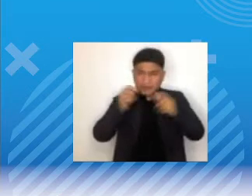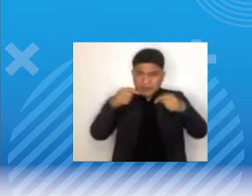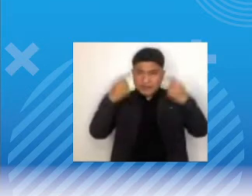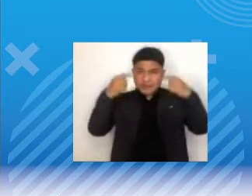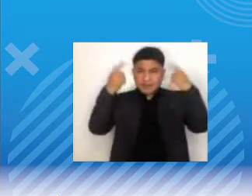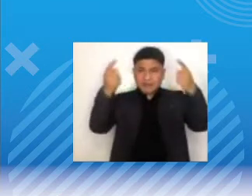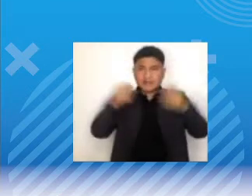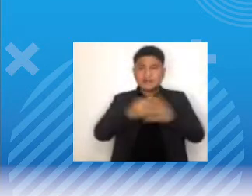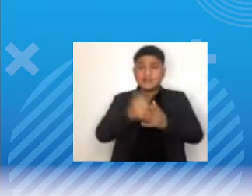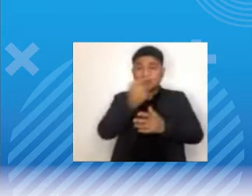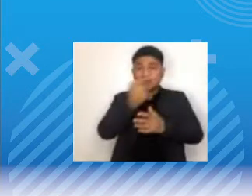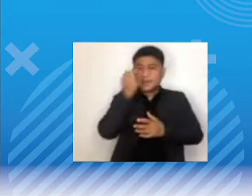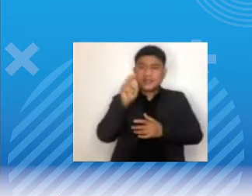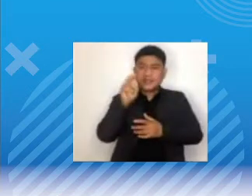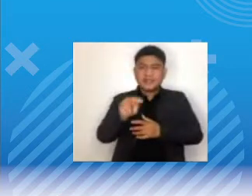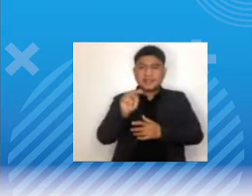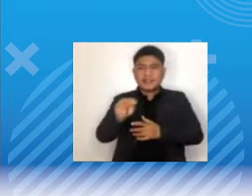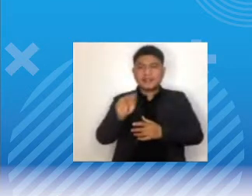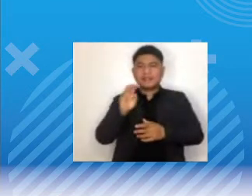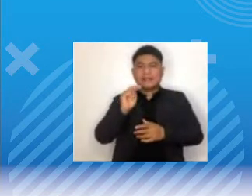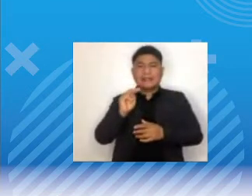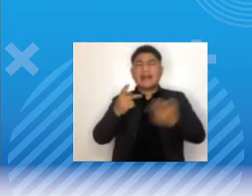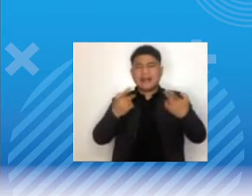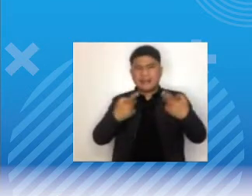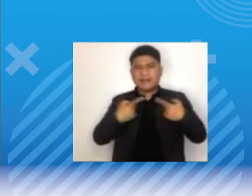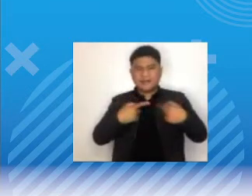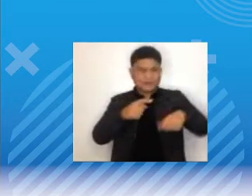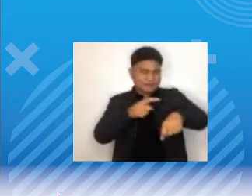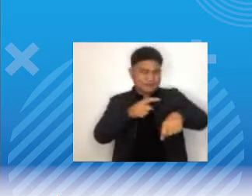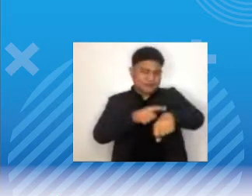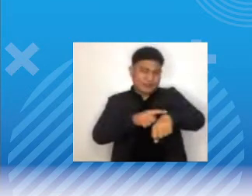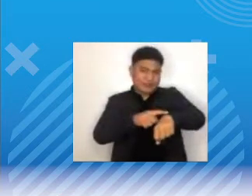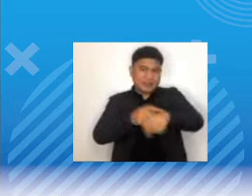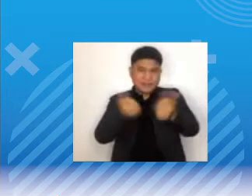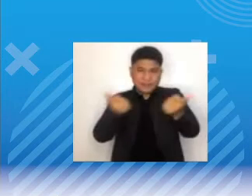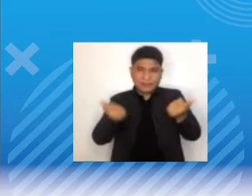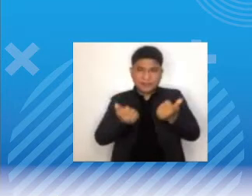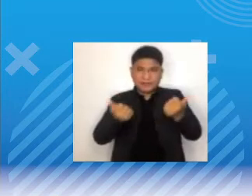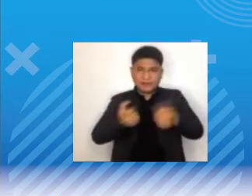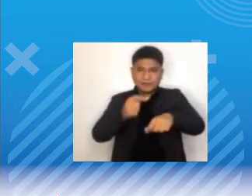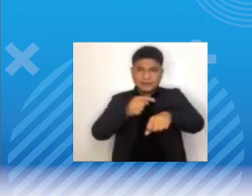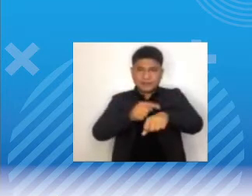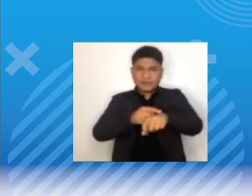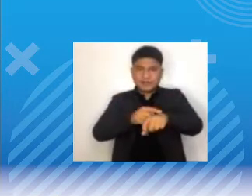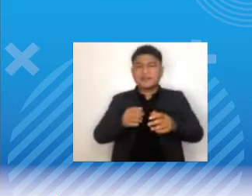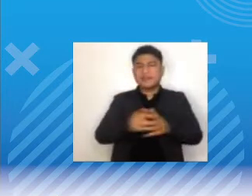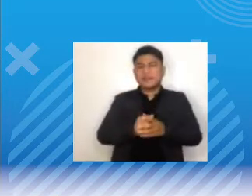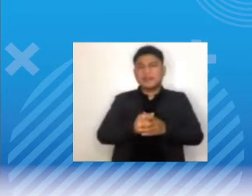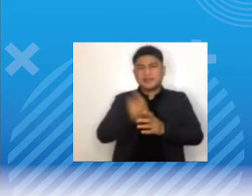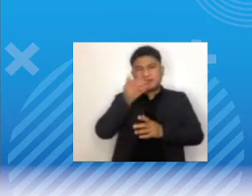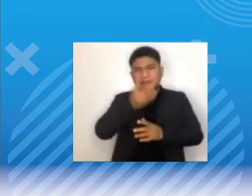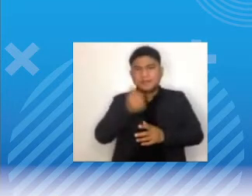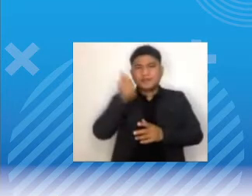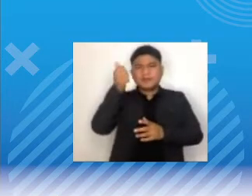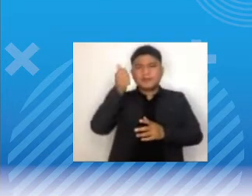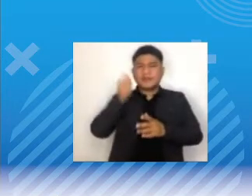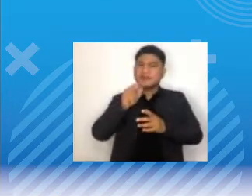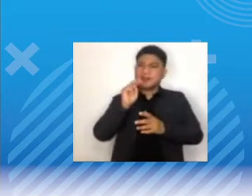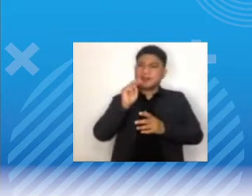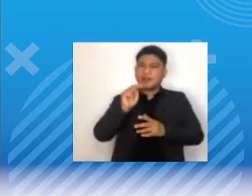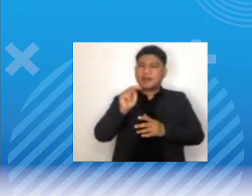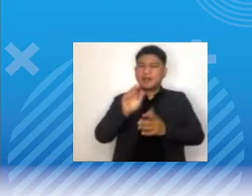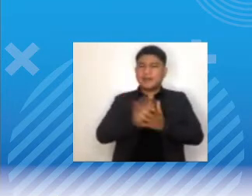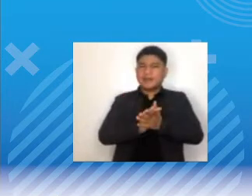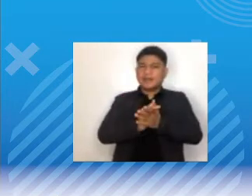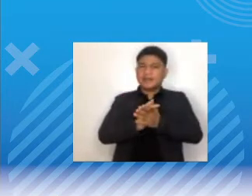ang kailangan mo lang is paglaanan ng oras. At siguro, the most, kailangan mo lang ng timer,